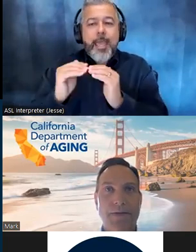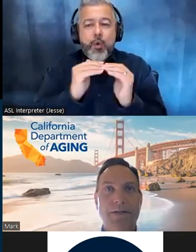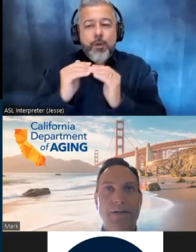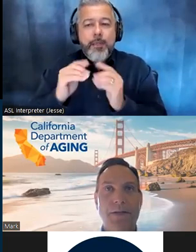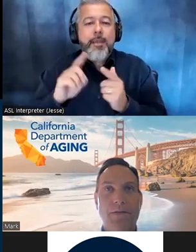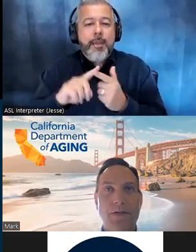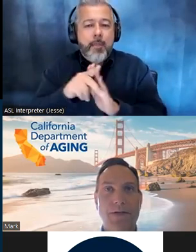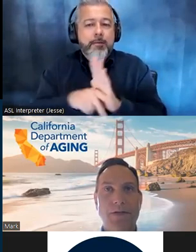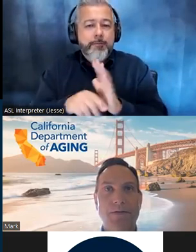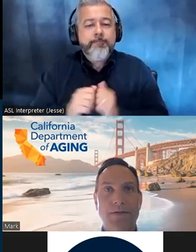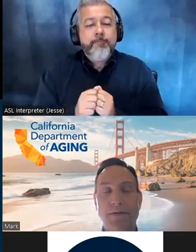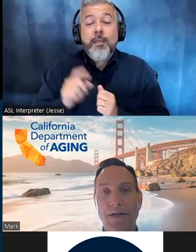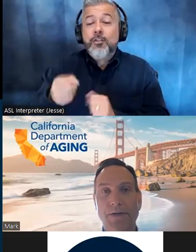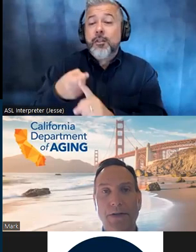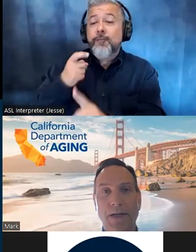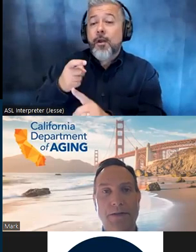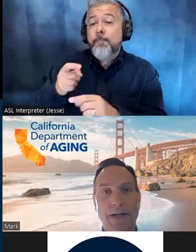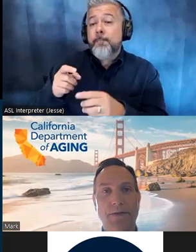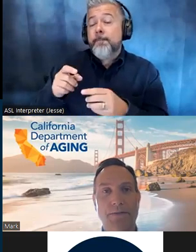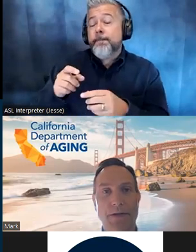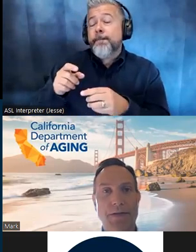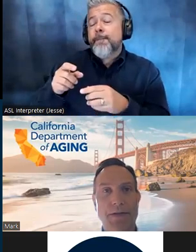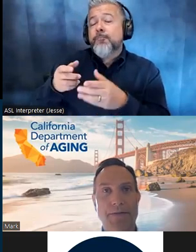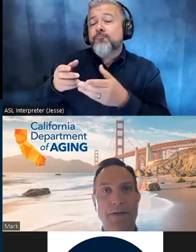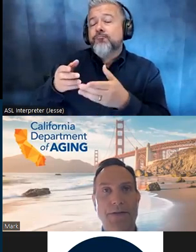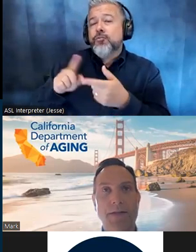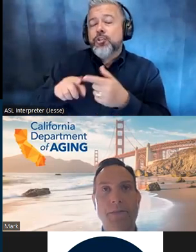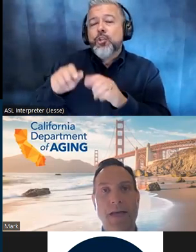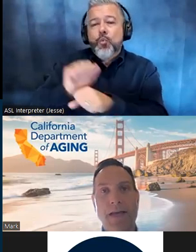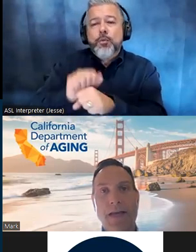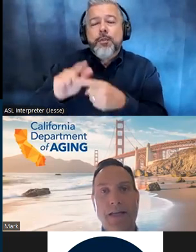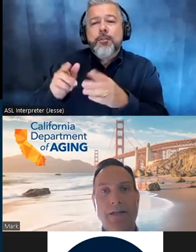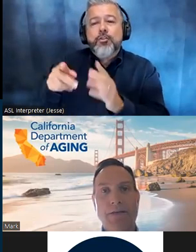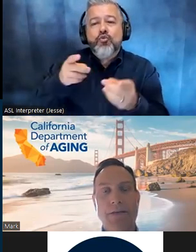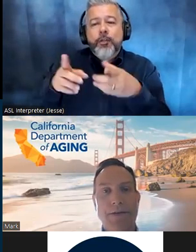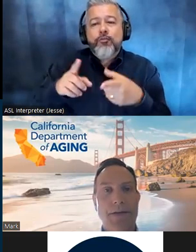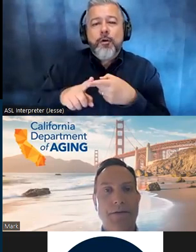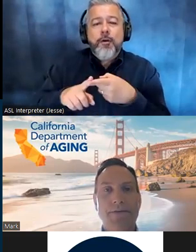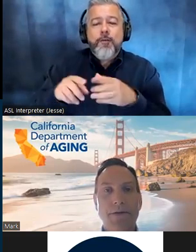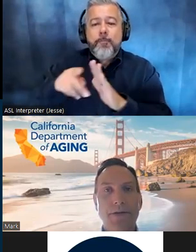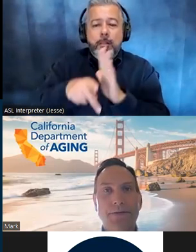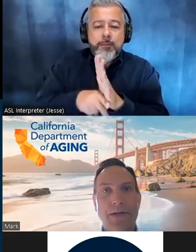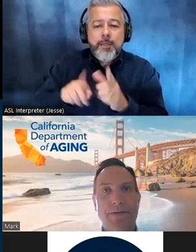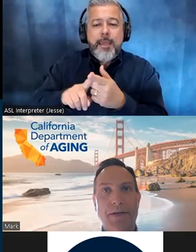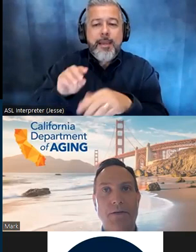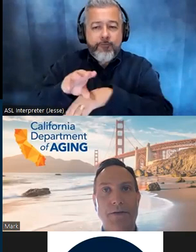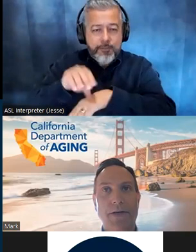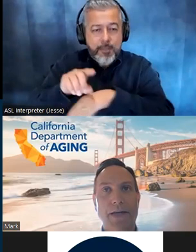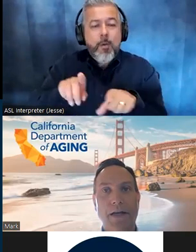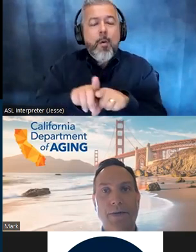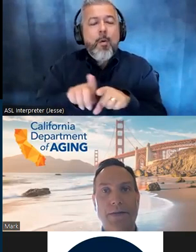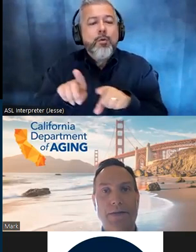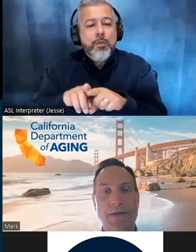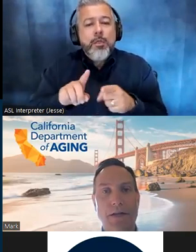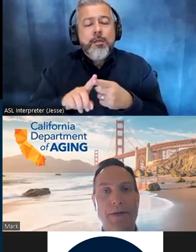SCAN Foundation, where she served as the Director of Policy and Advocacy. And she was also a very instrumental stakeholder